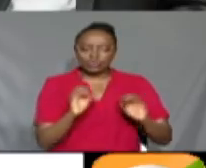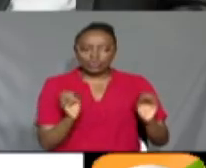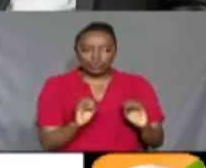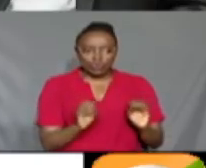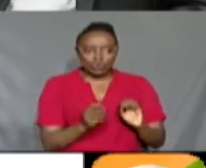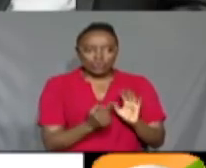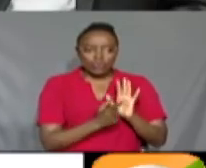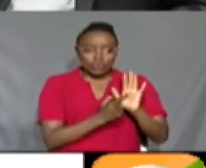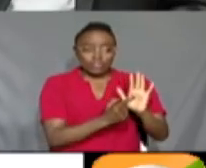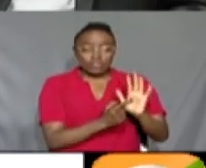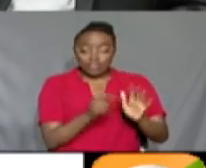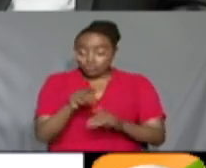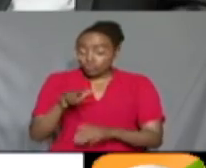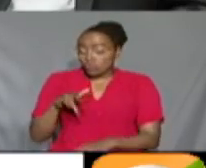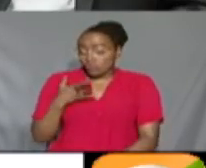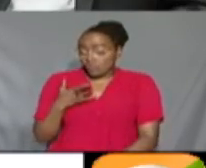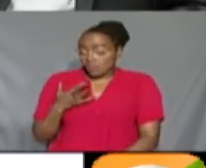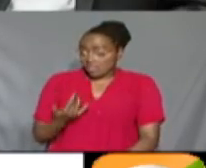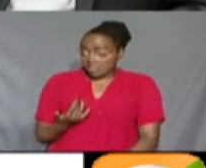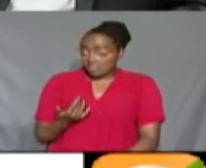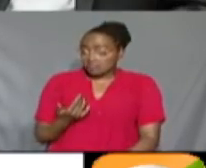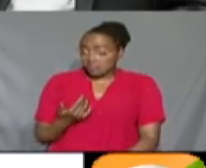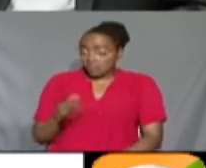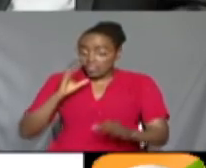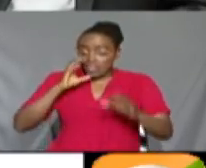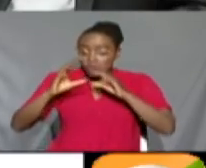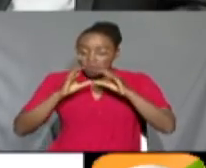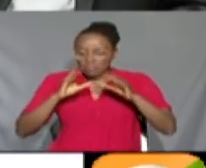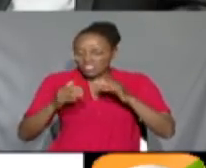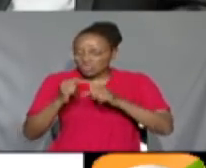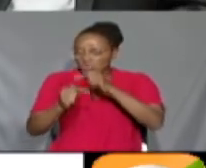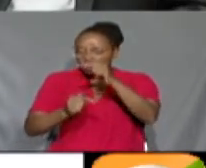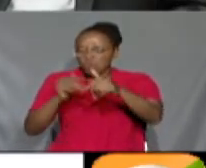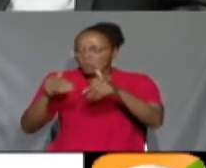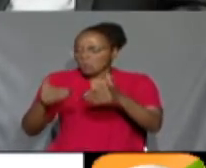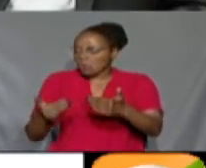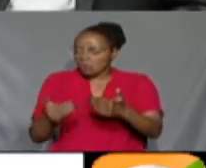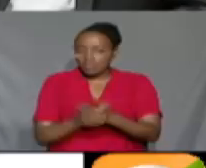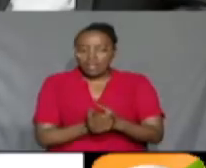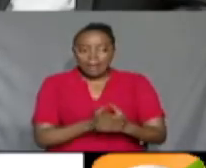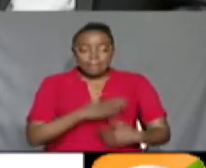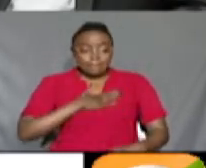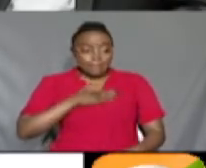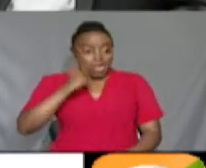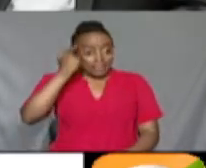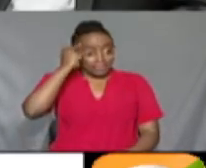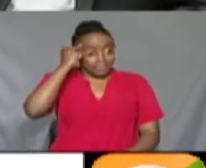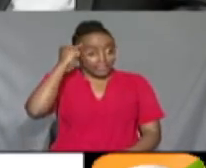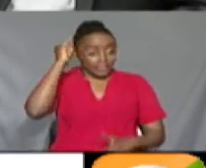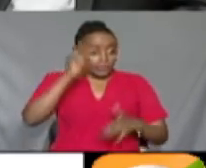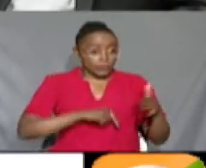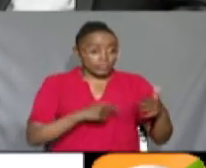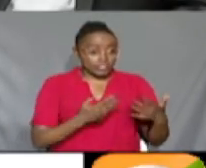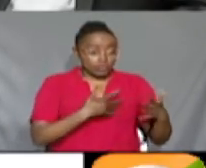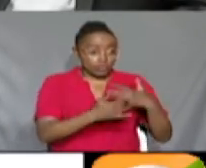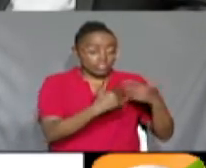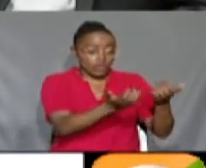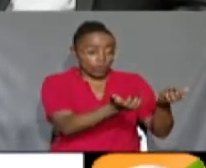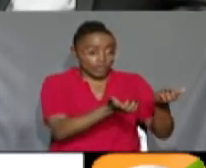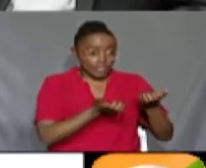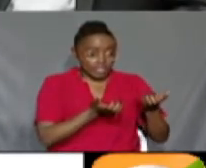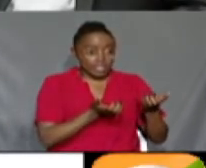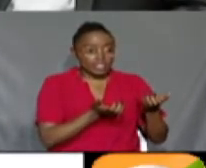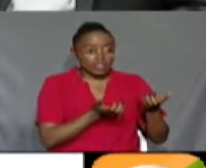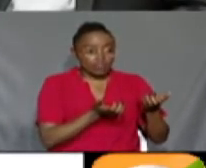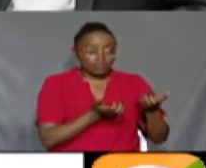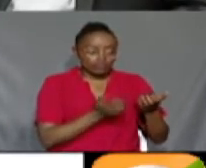the issue of... Is that the way you would have preferred the conversation to sort of progress? My thinking was that what we needed to do immediately was